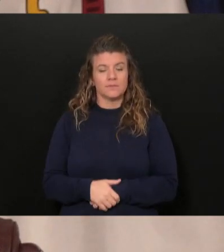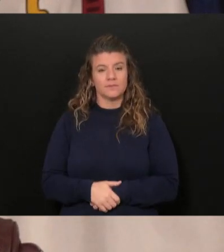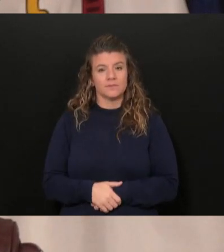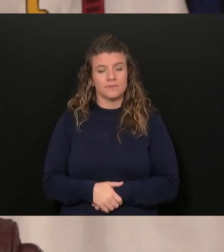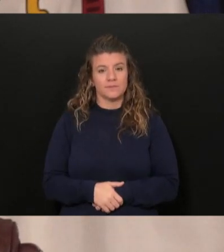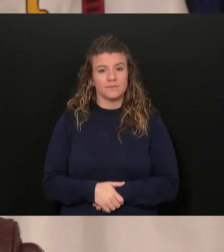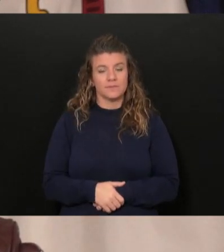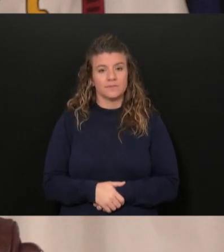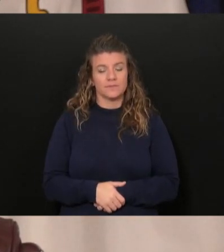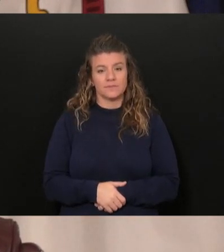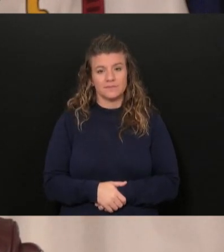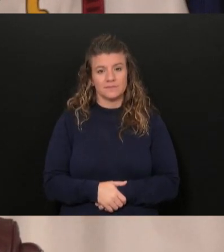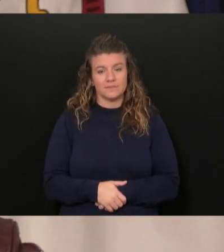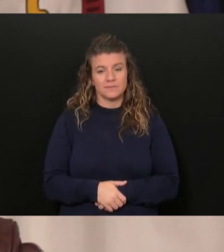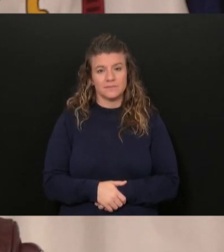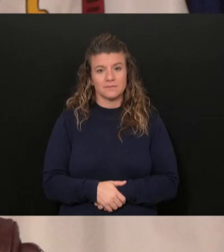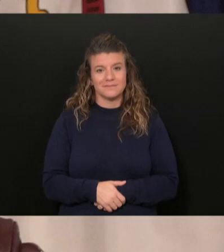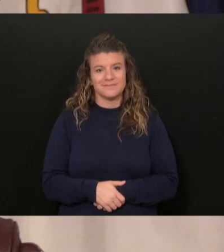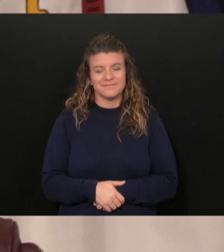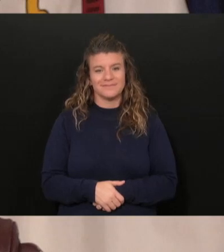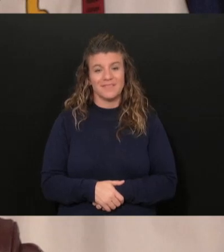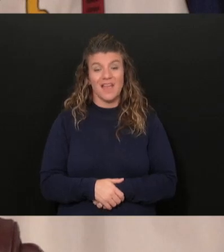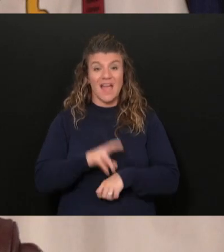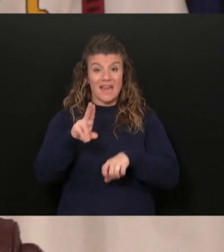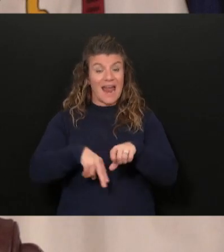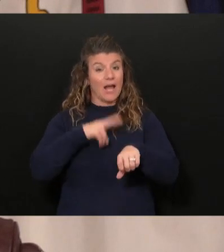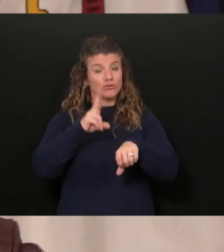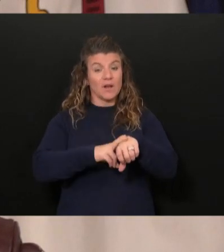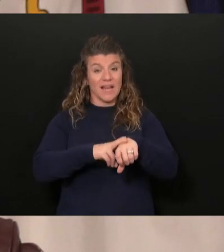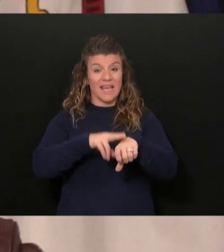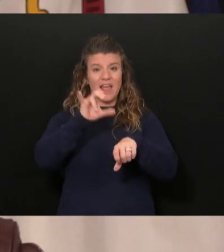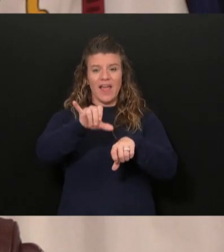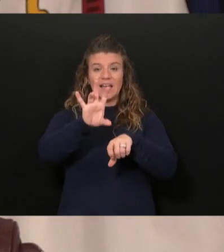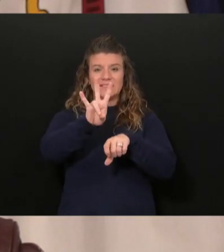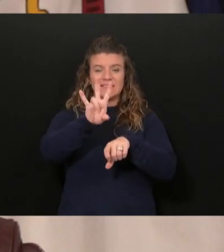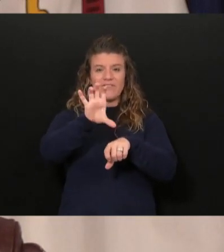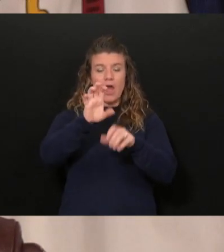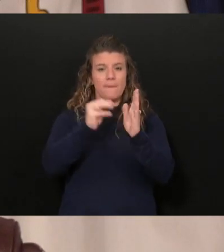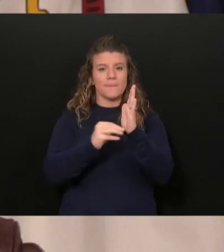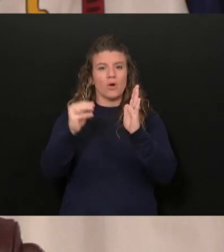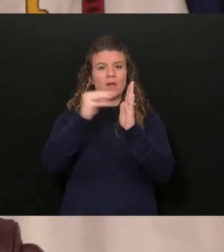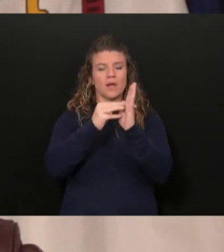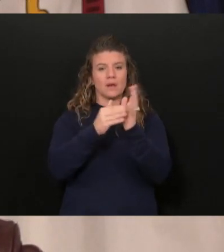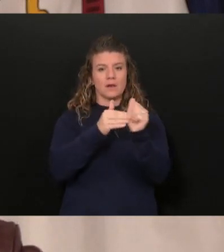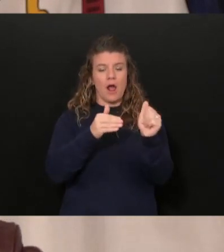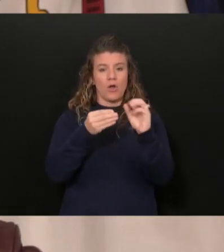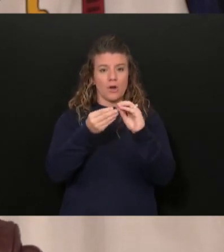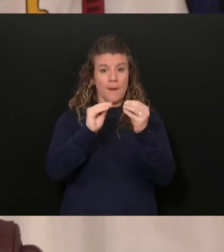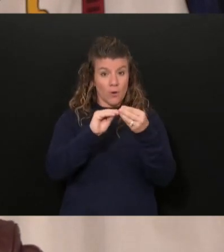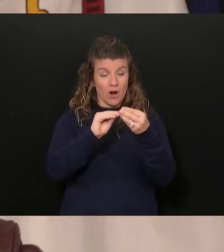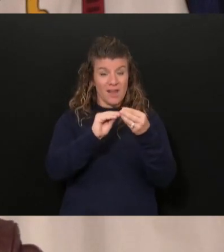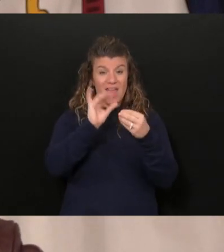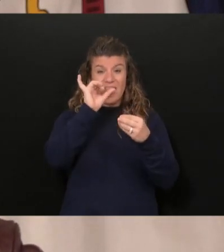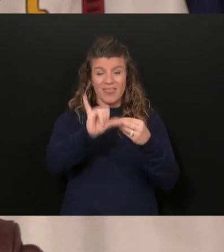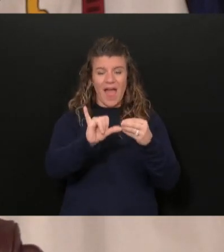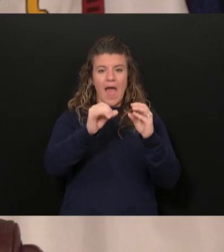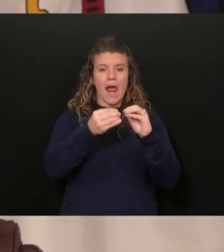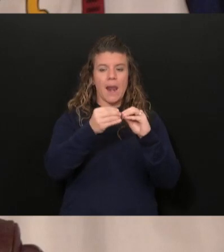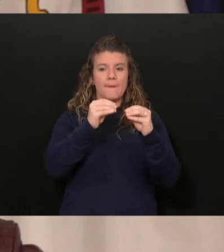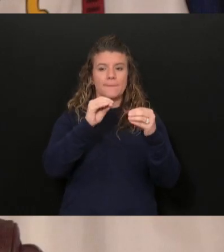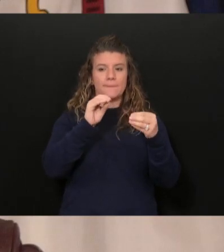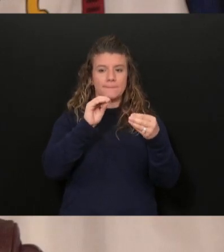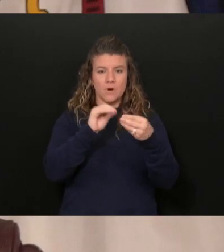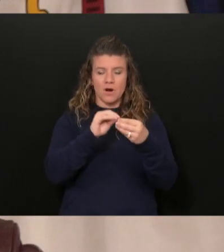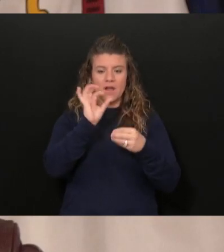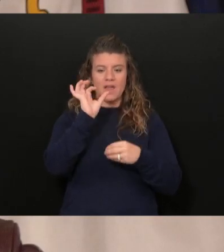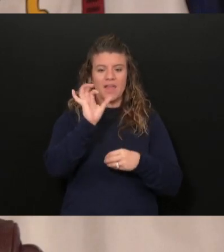Phil, naturally, the $700 million number is a number that is,